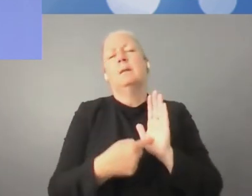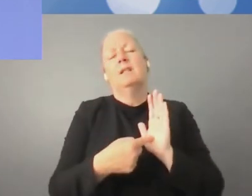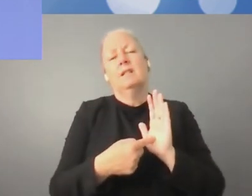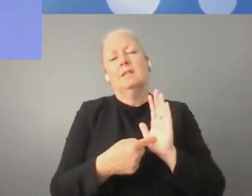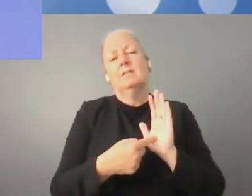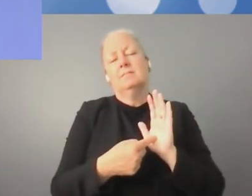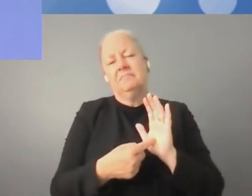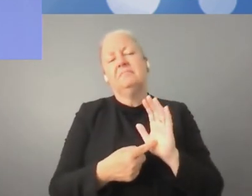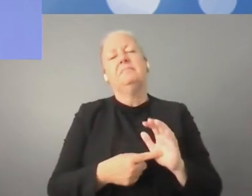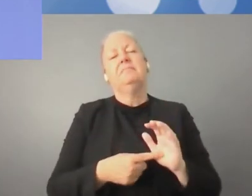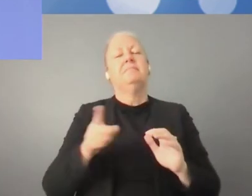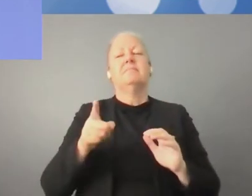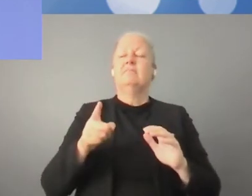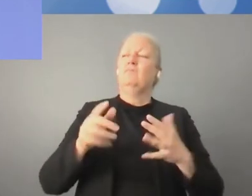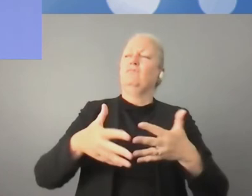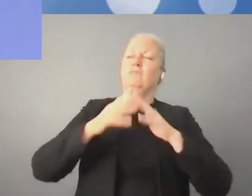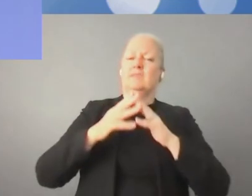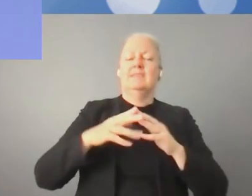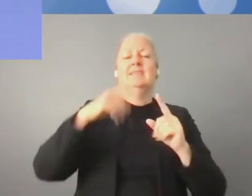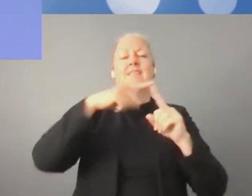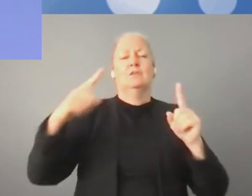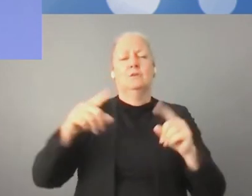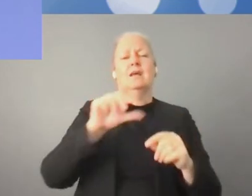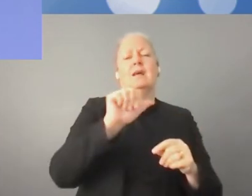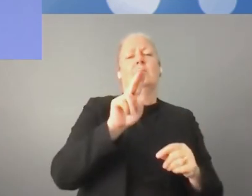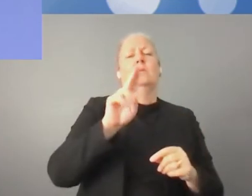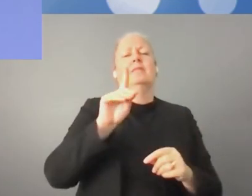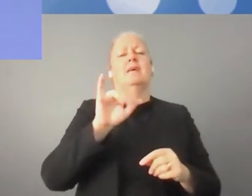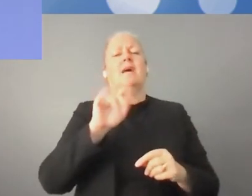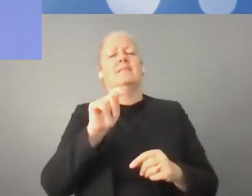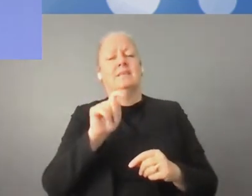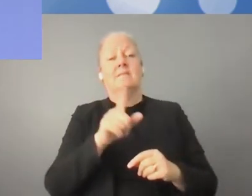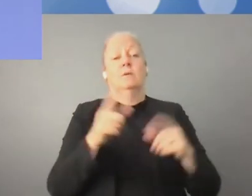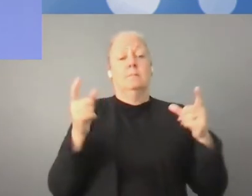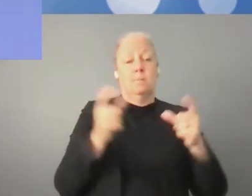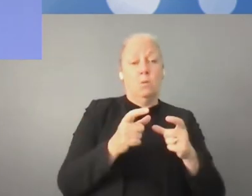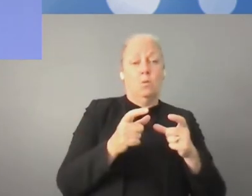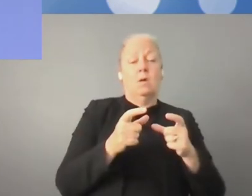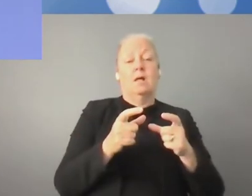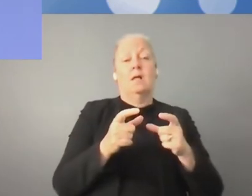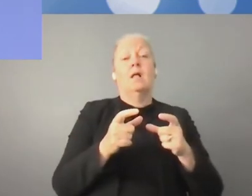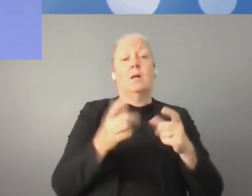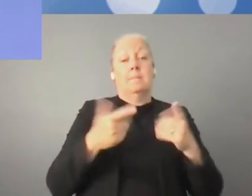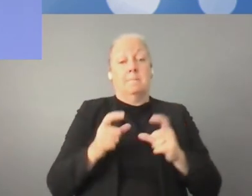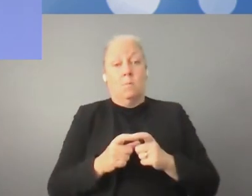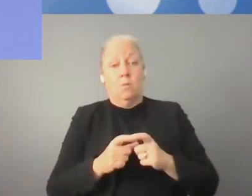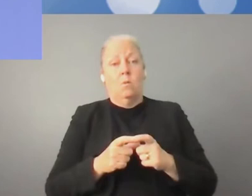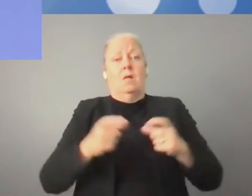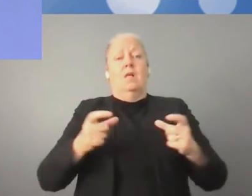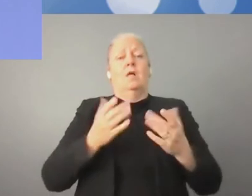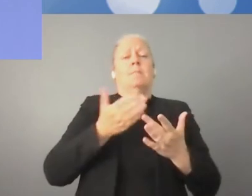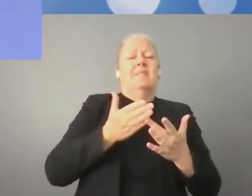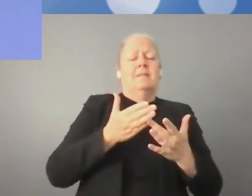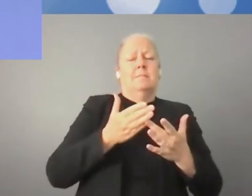establish a create a digital audit for a small or medium enterprise or help learn about digital solutions so this